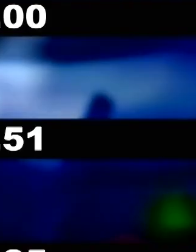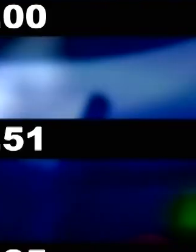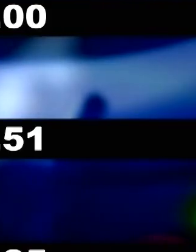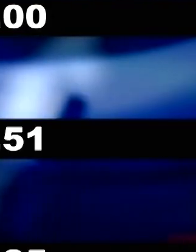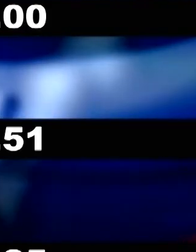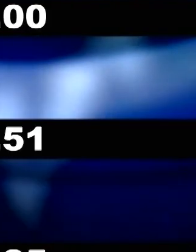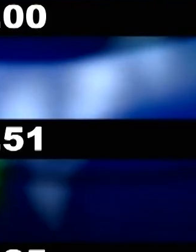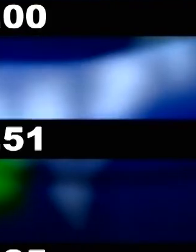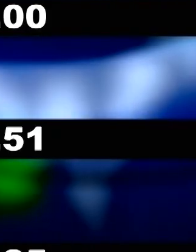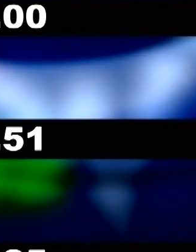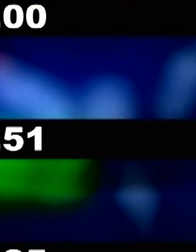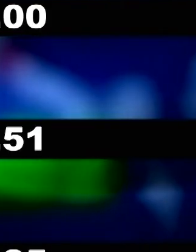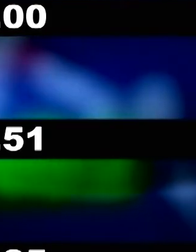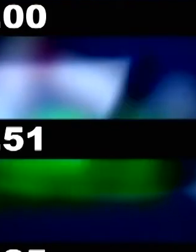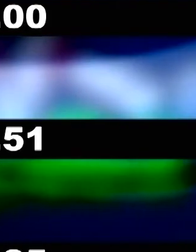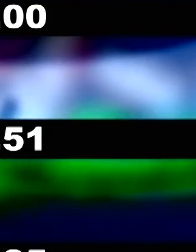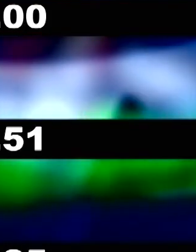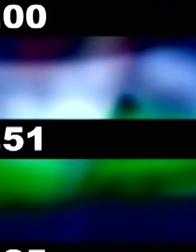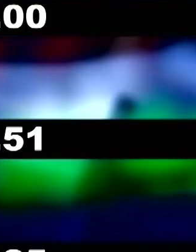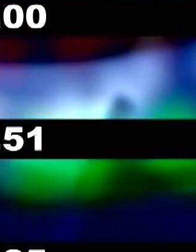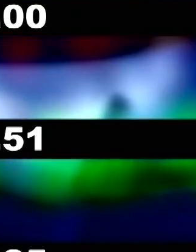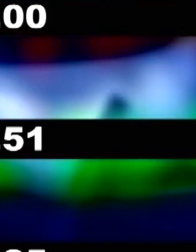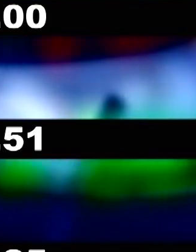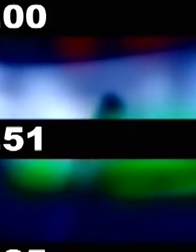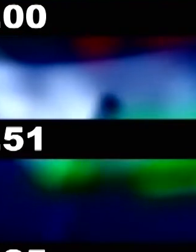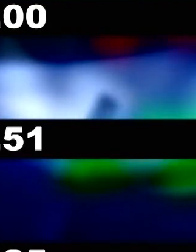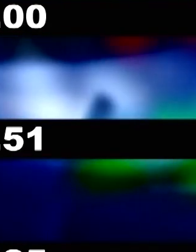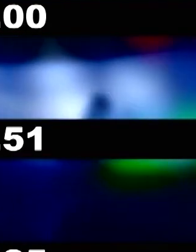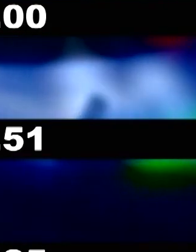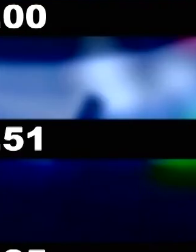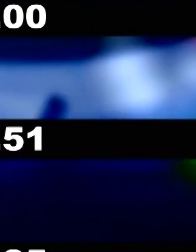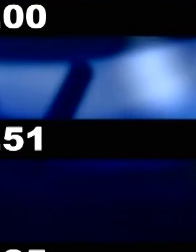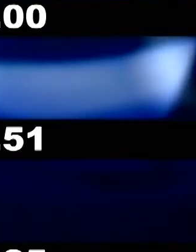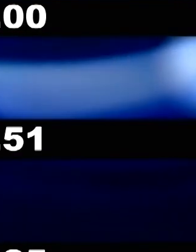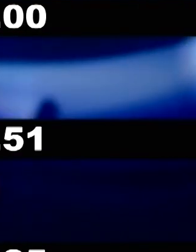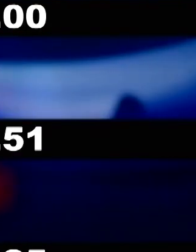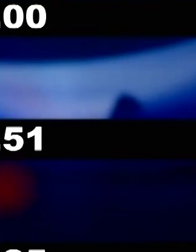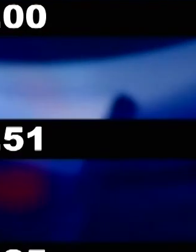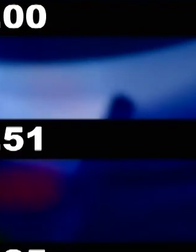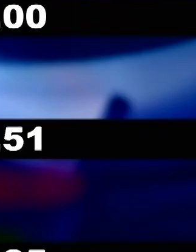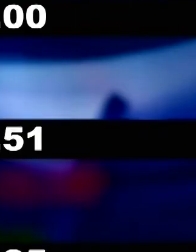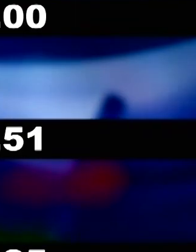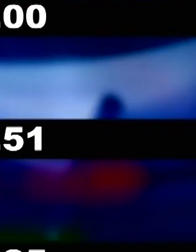with 107,000 shares changing hands, all for a value of